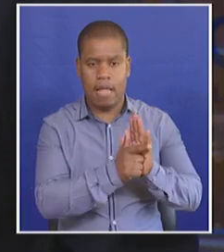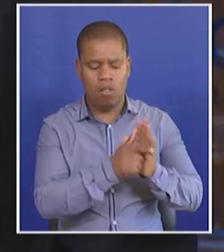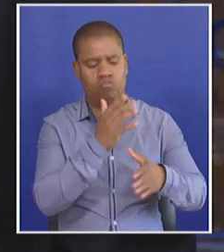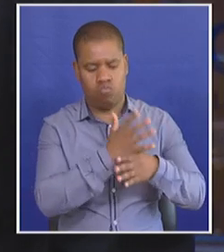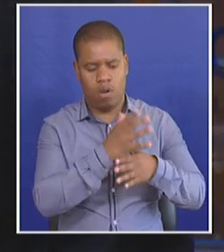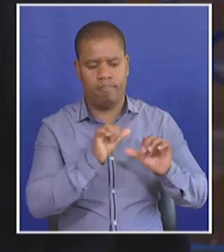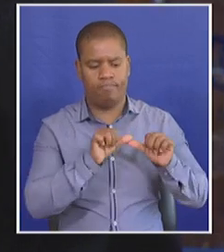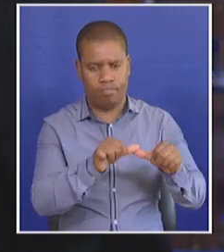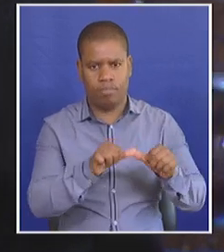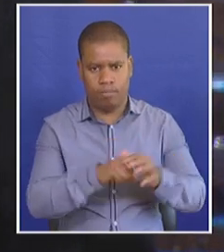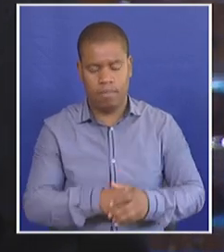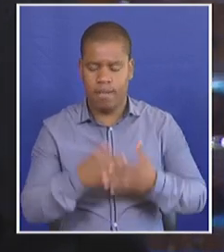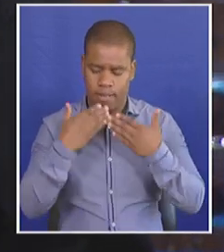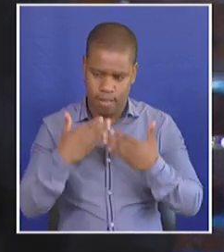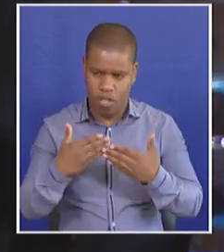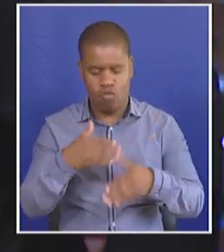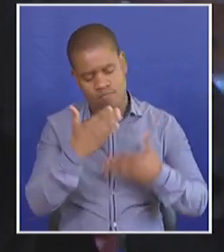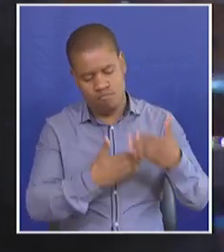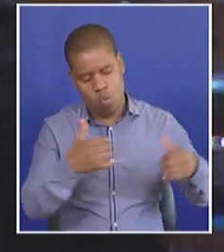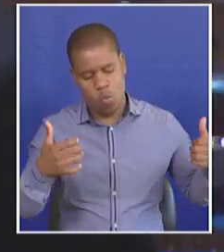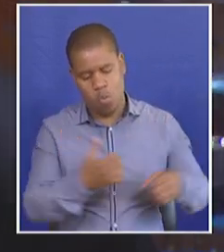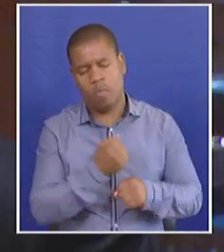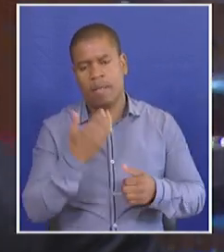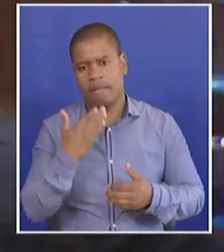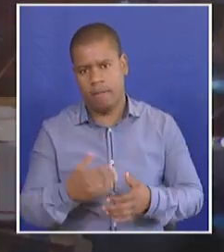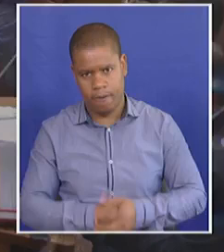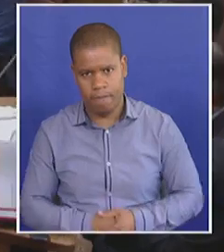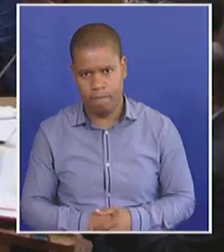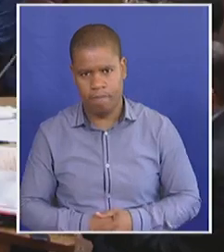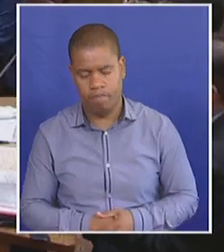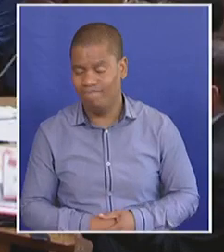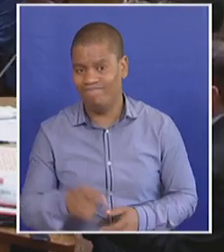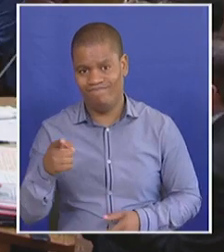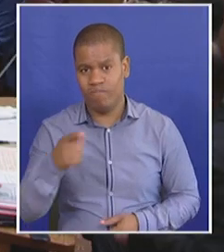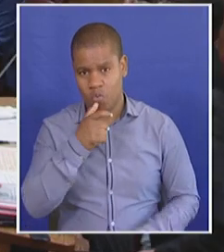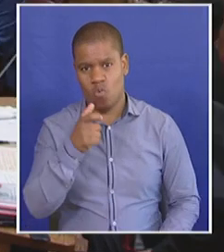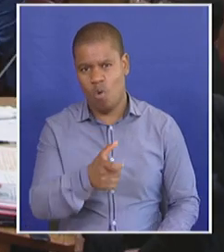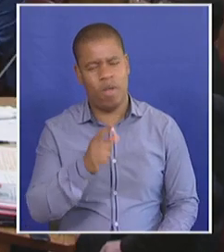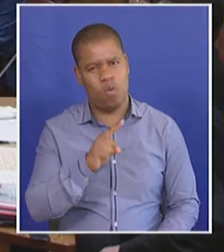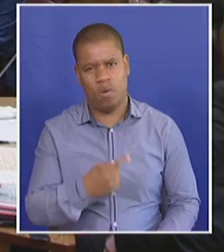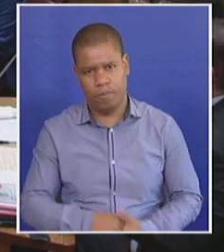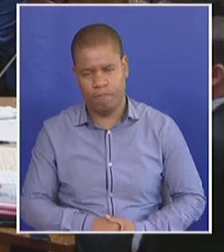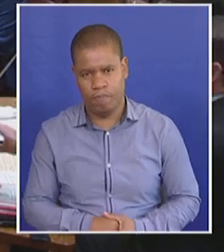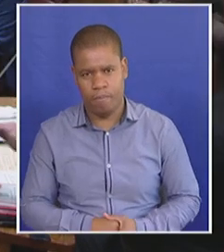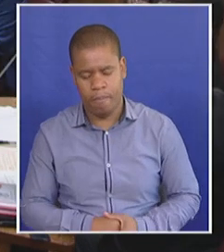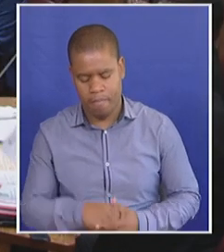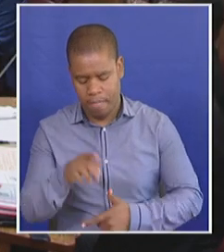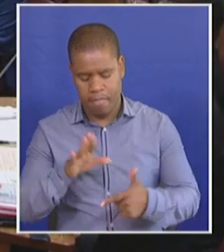you very much for that progress, Deputy Minister. Thanks. It's not a follow-up question. Honorable Mikhalakis.